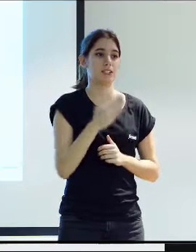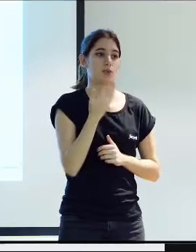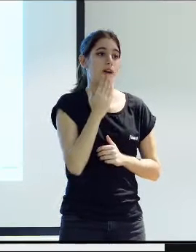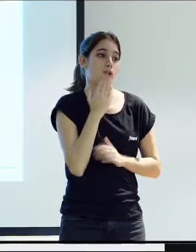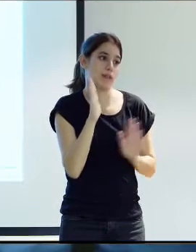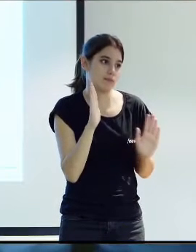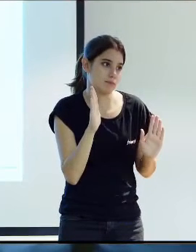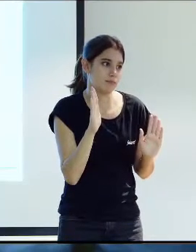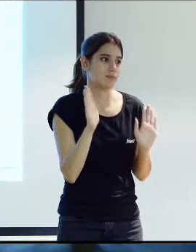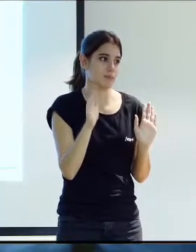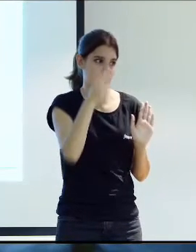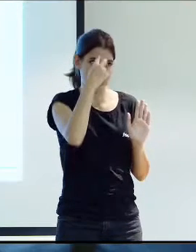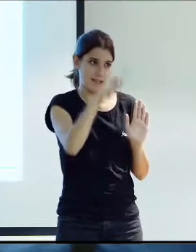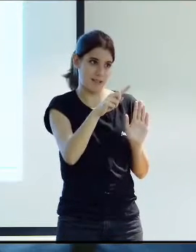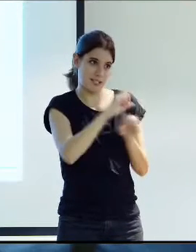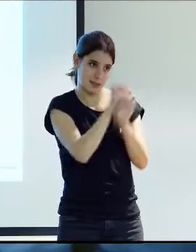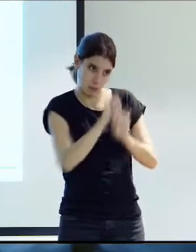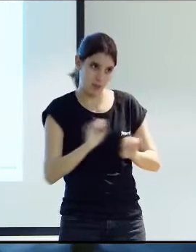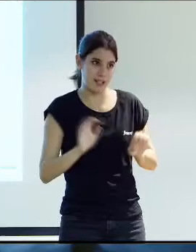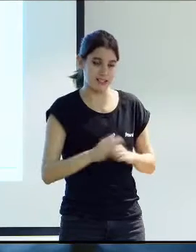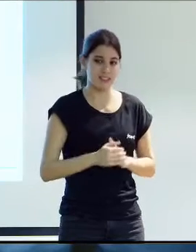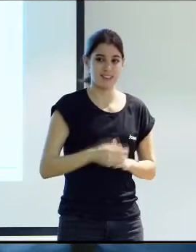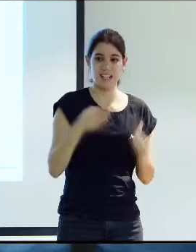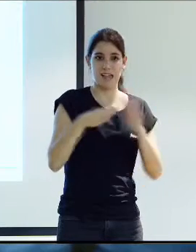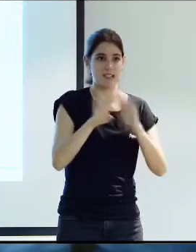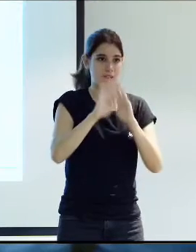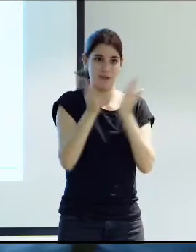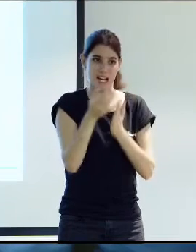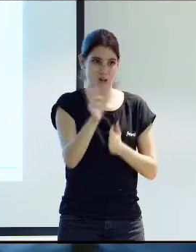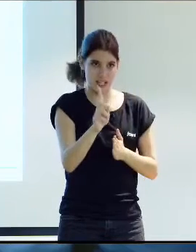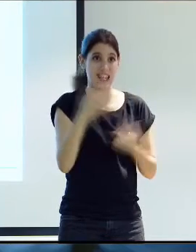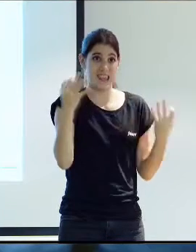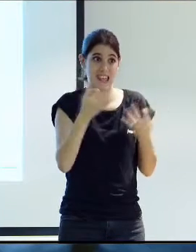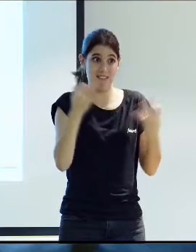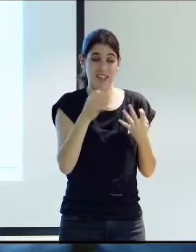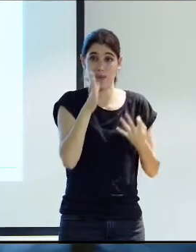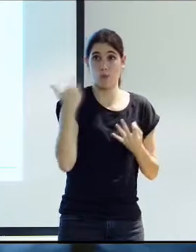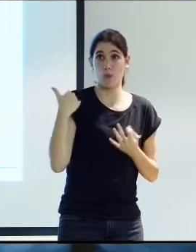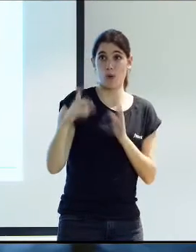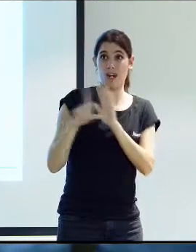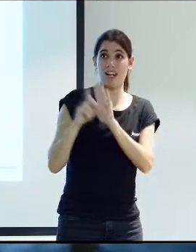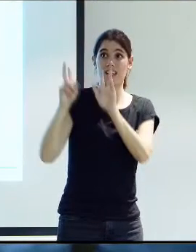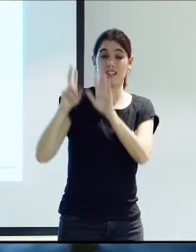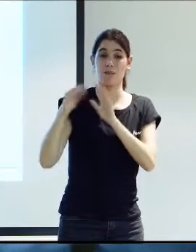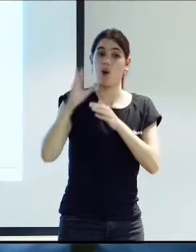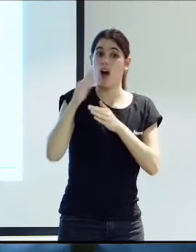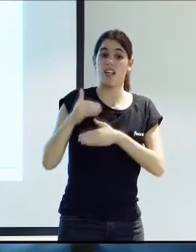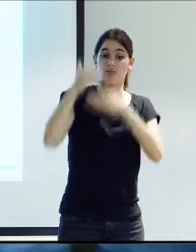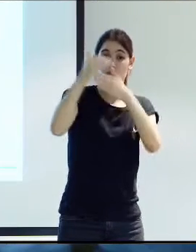a joke, but you know that it's not the case. It should be, but I think there is a new